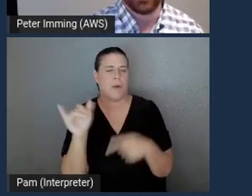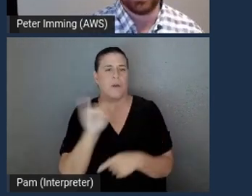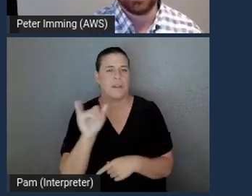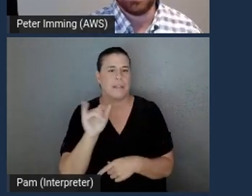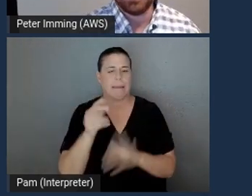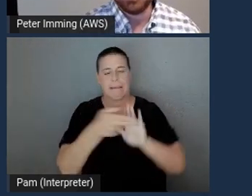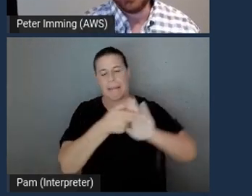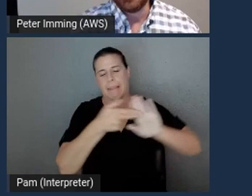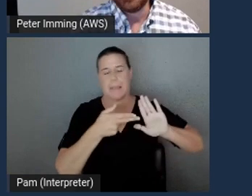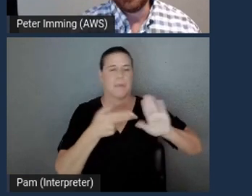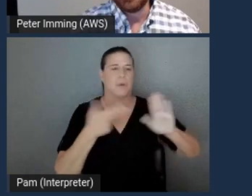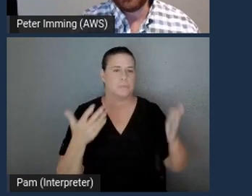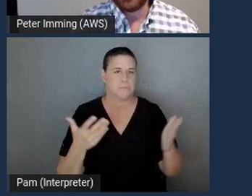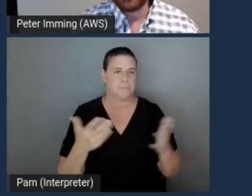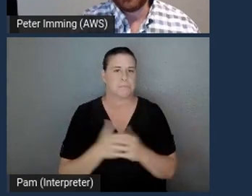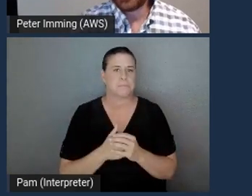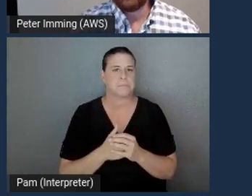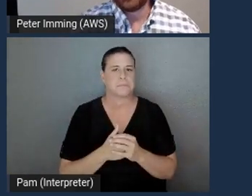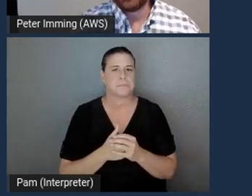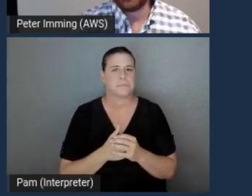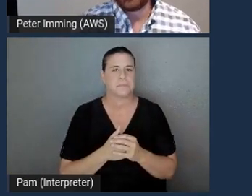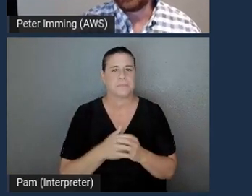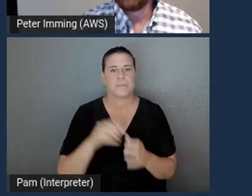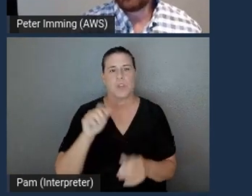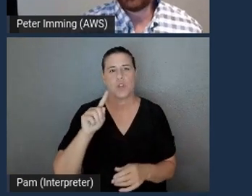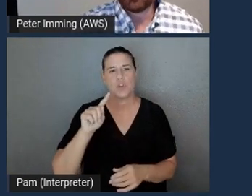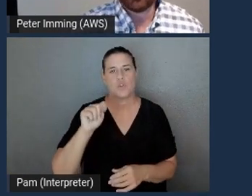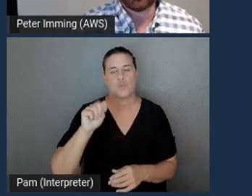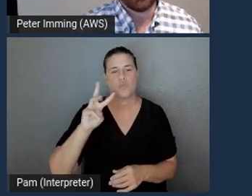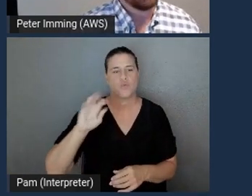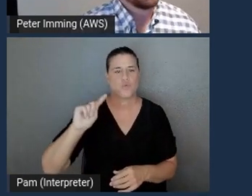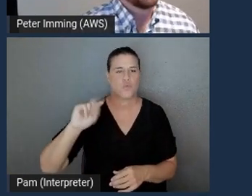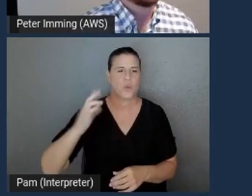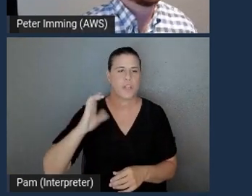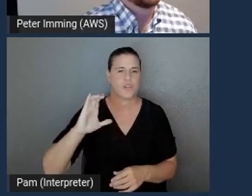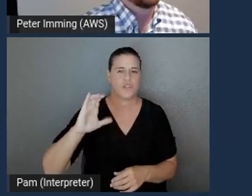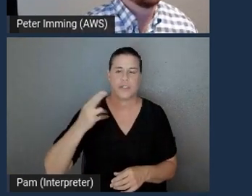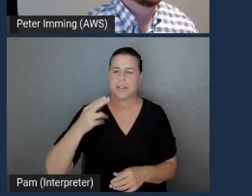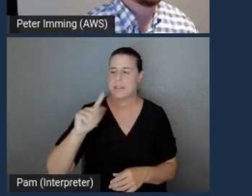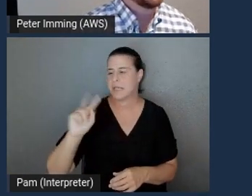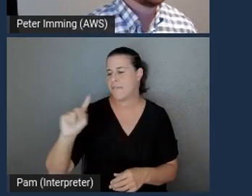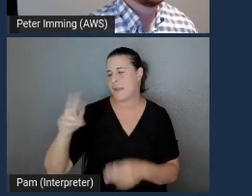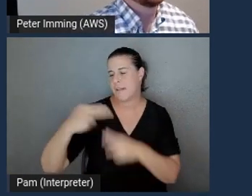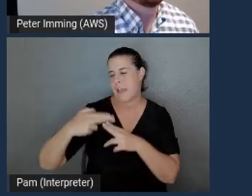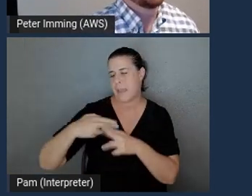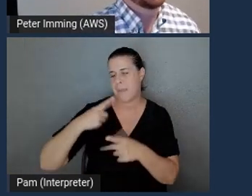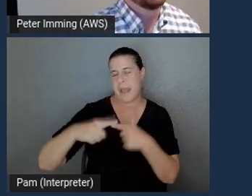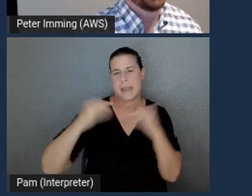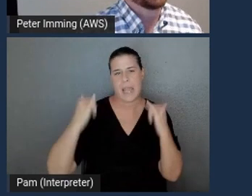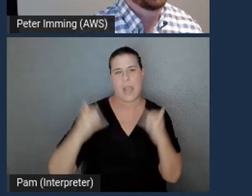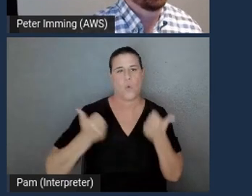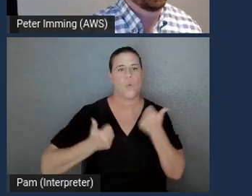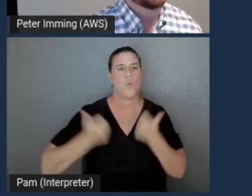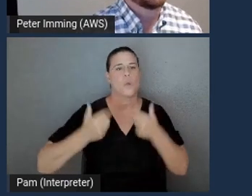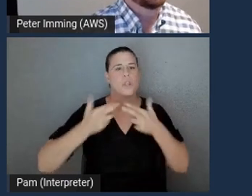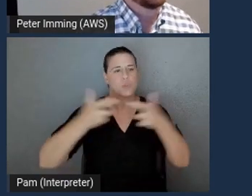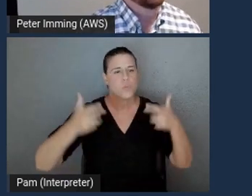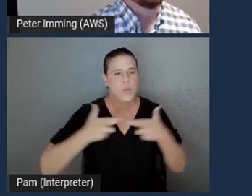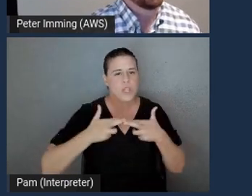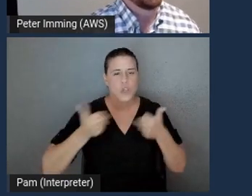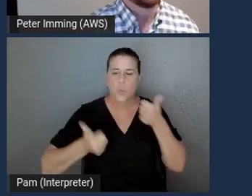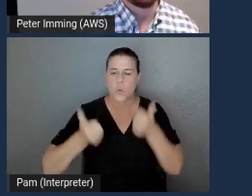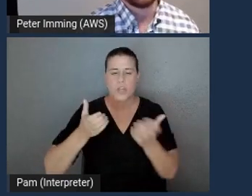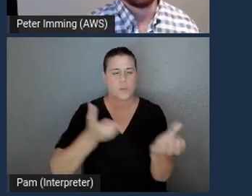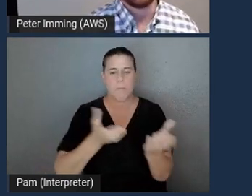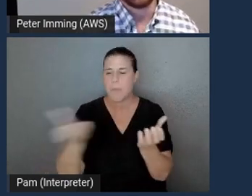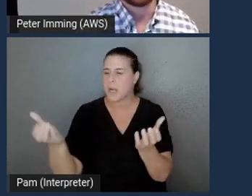if you will. So we'll give it our Twitch TV name. And now here's where we'll go and decide which regions and which buckets we actually want to include